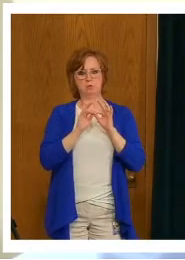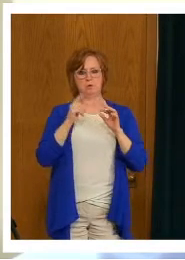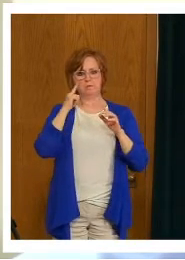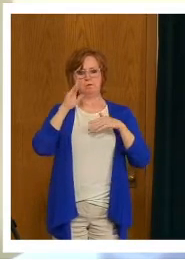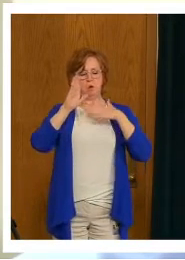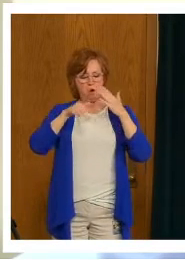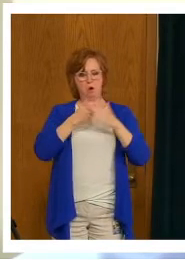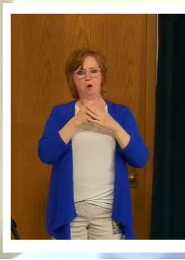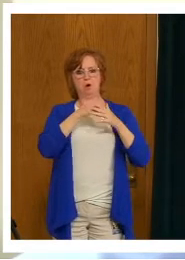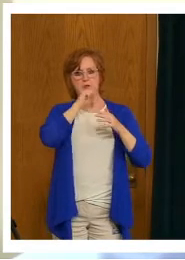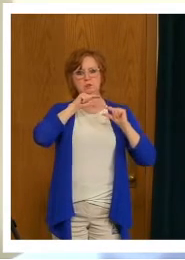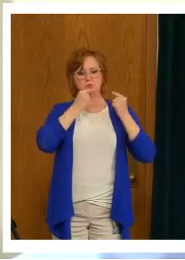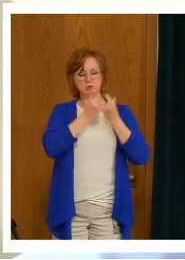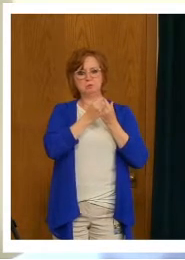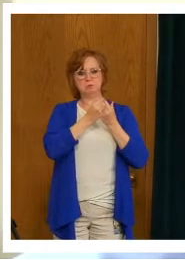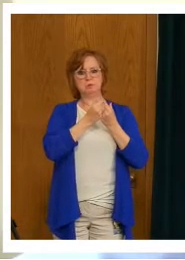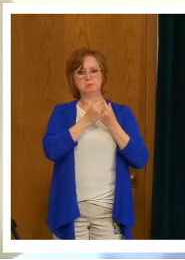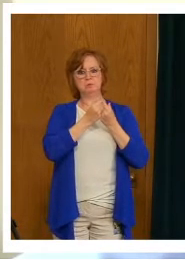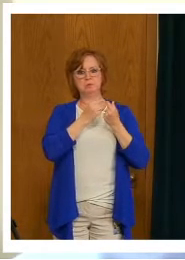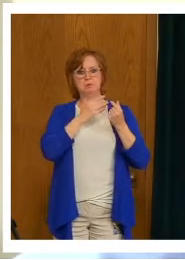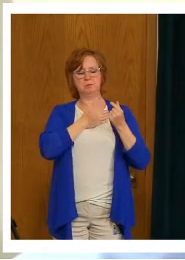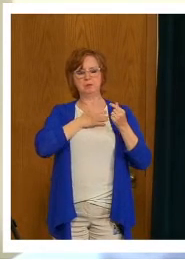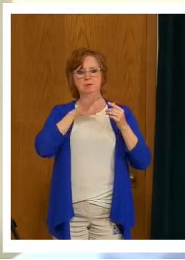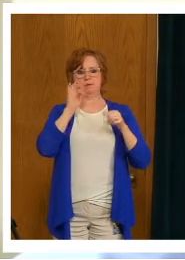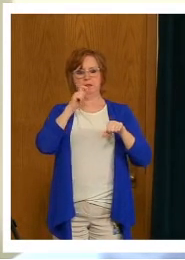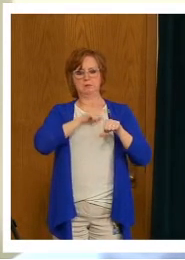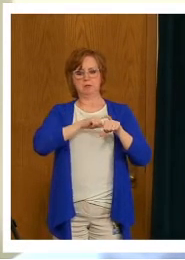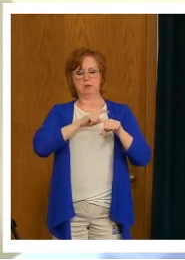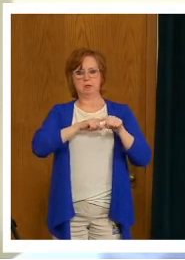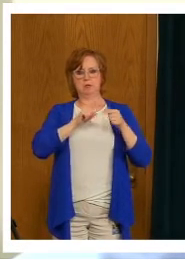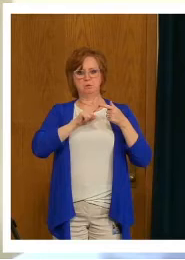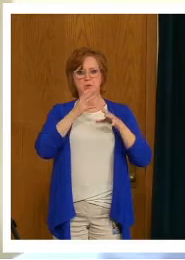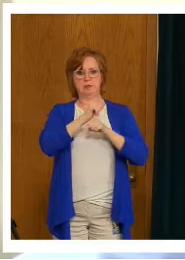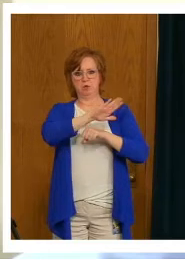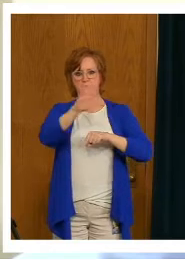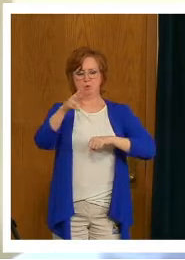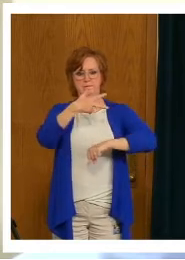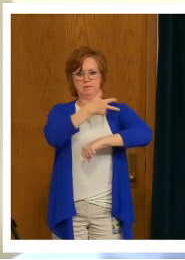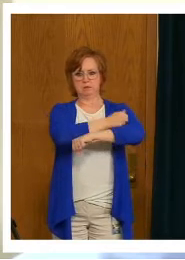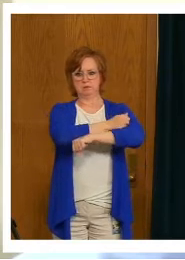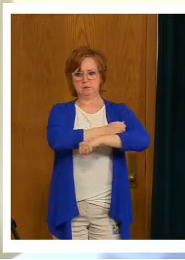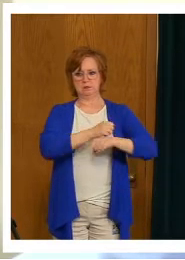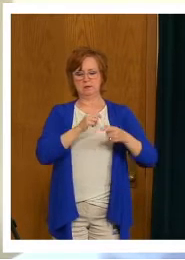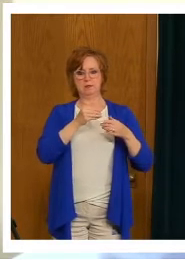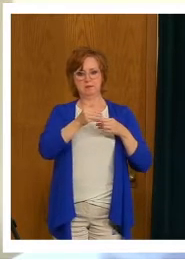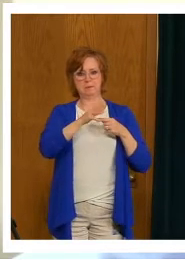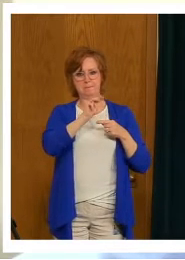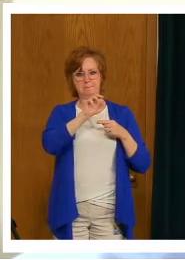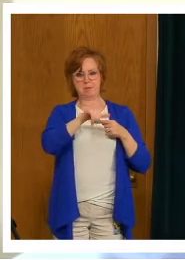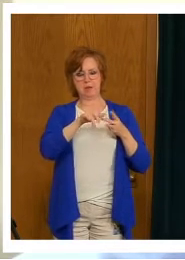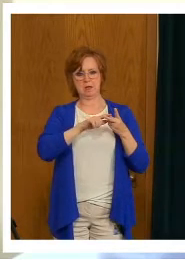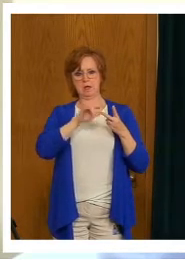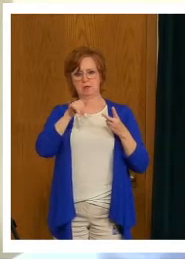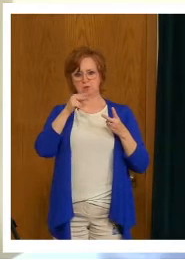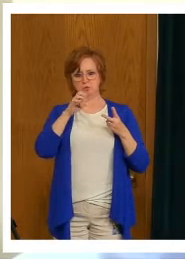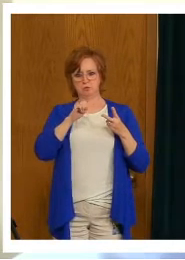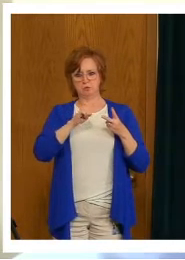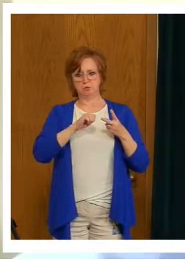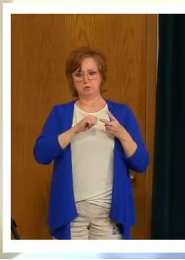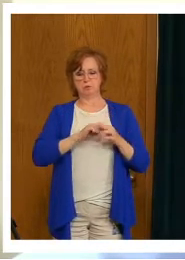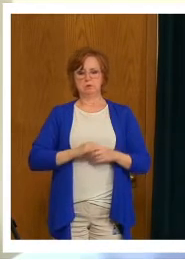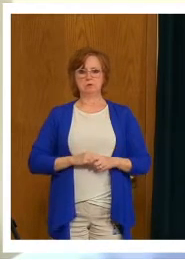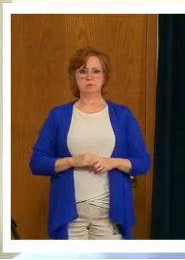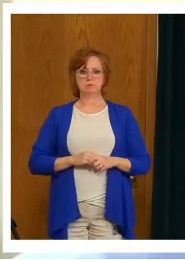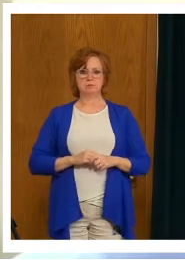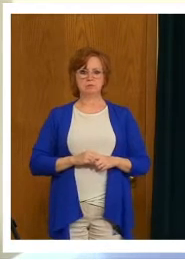we think of finding a convenient time to get vaccinated over May and June for first doses. And then, of